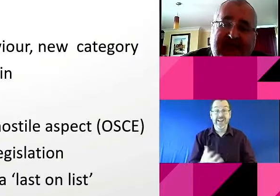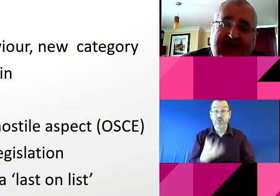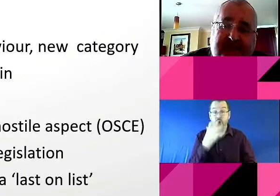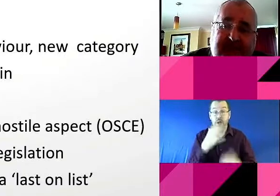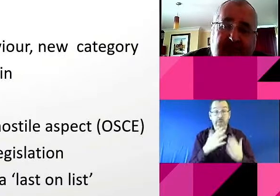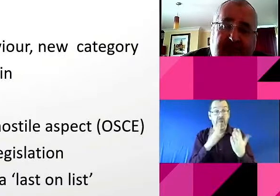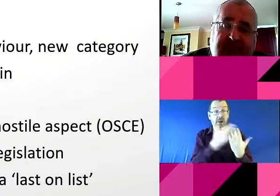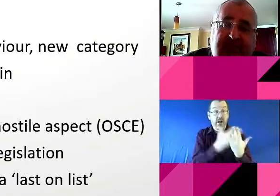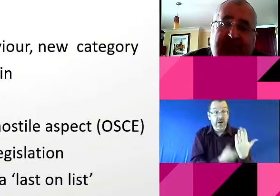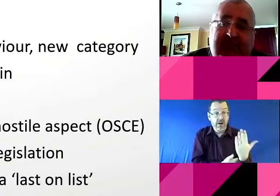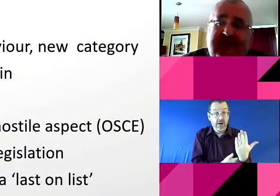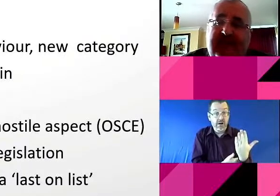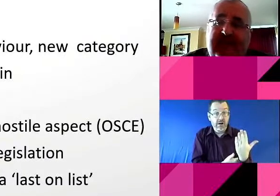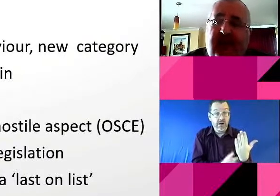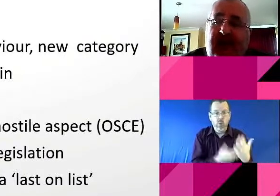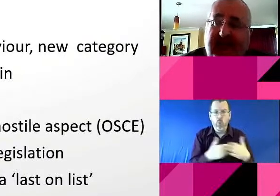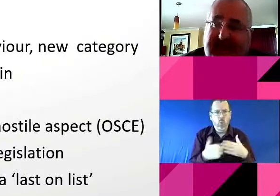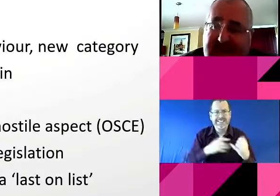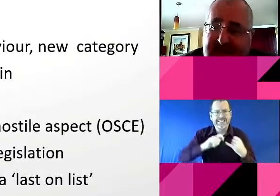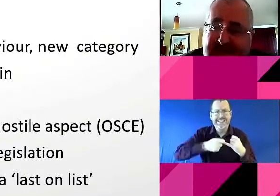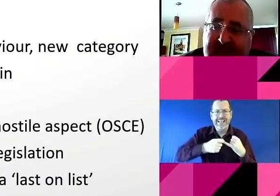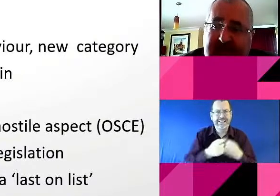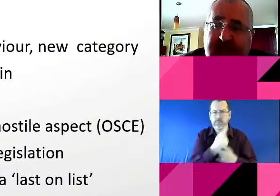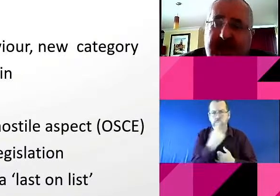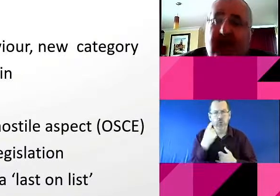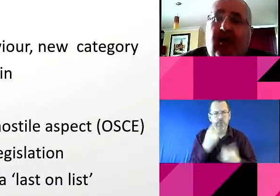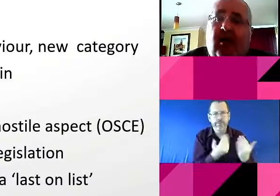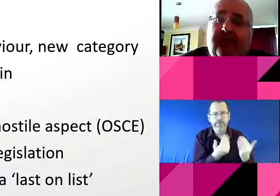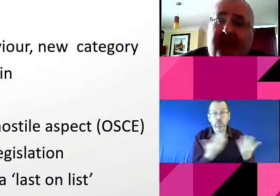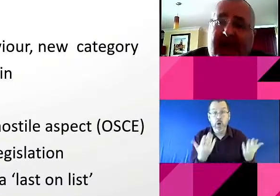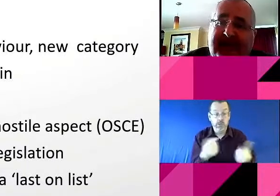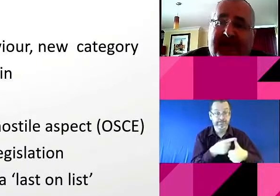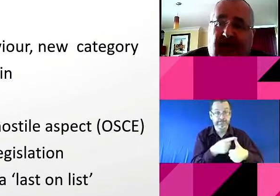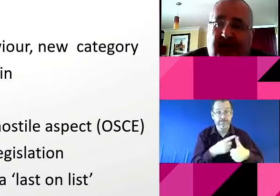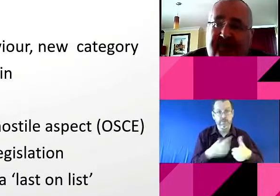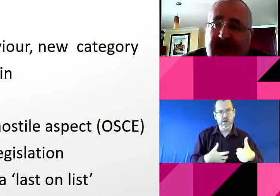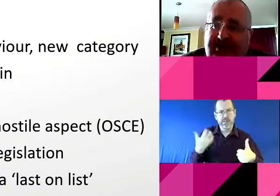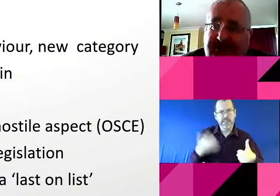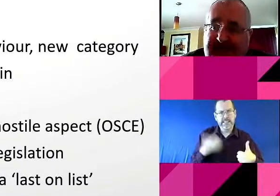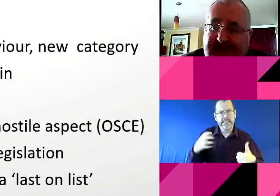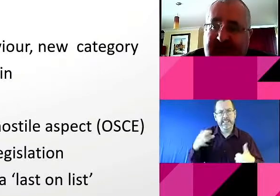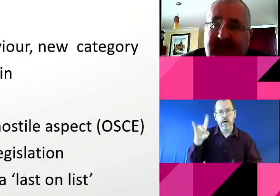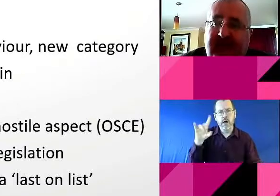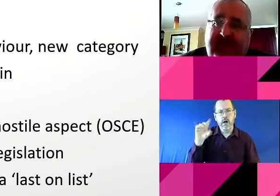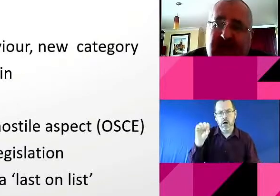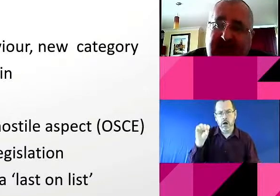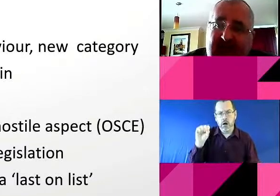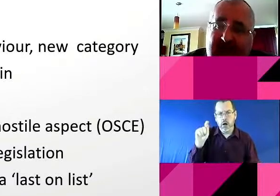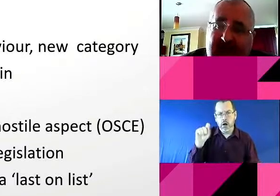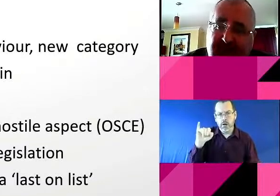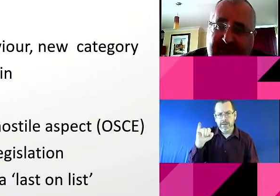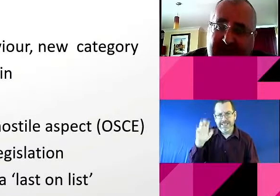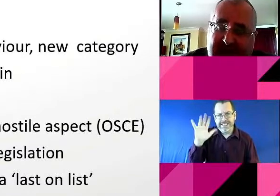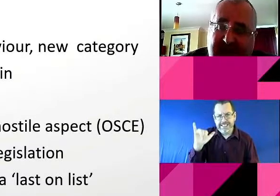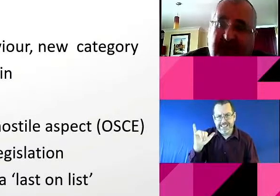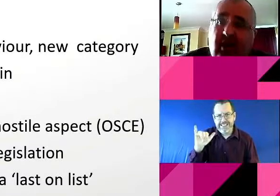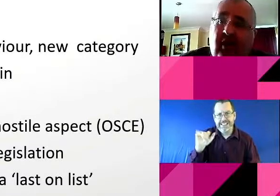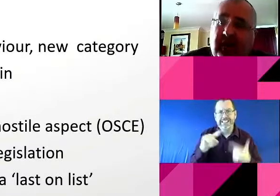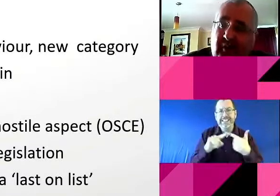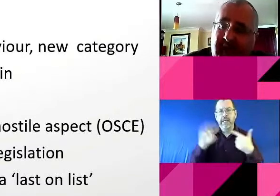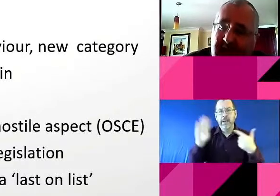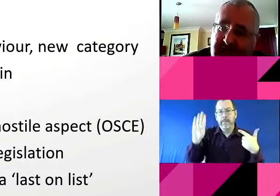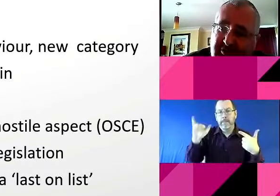the test of proof is either hostility or bias or prejudice. It's not actually